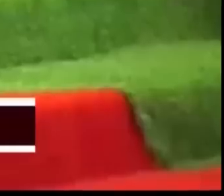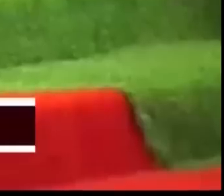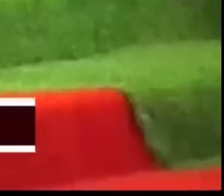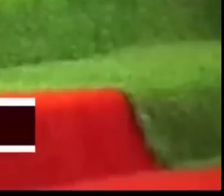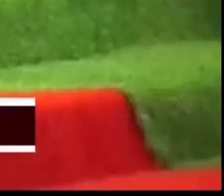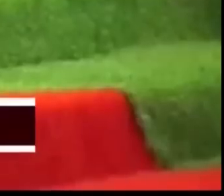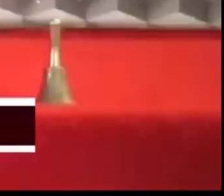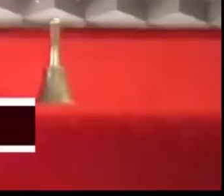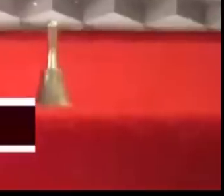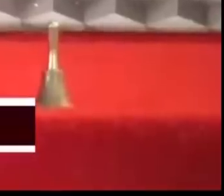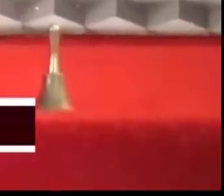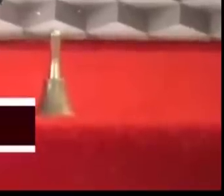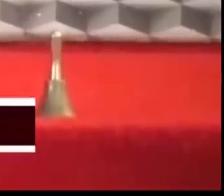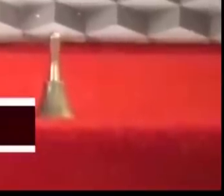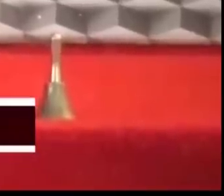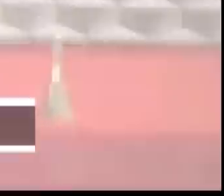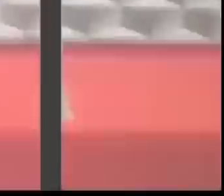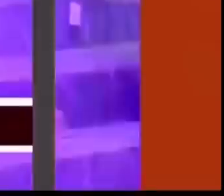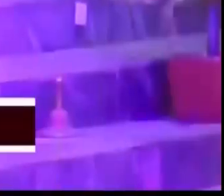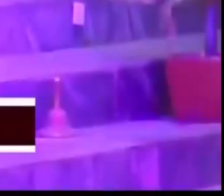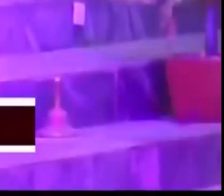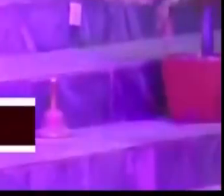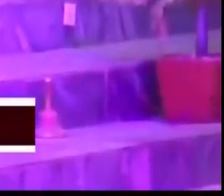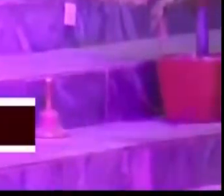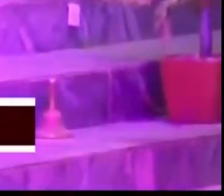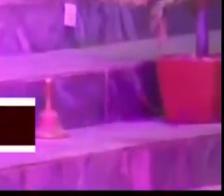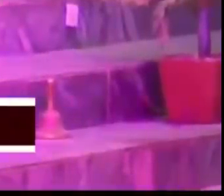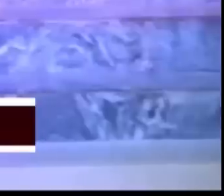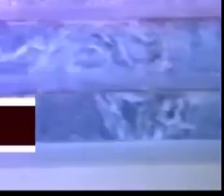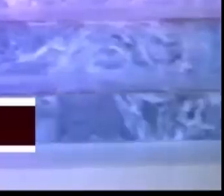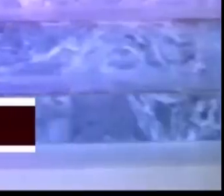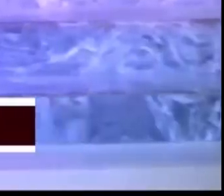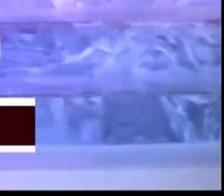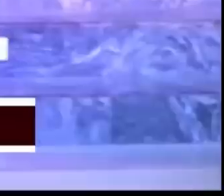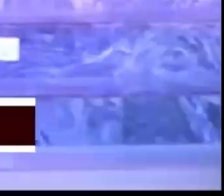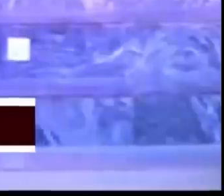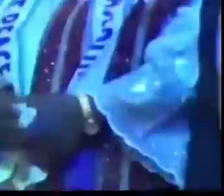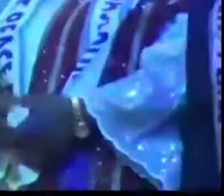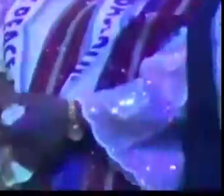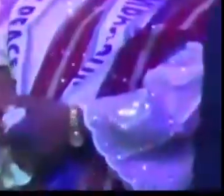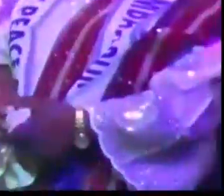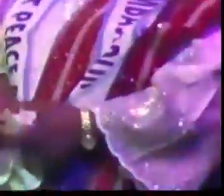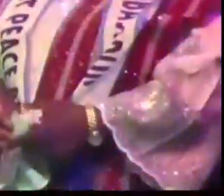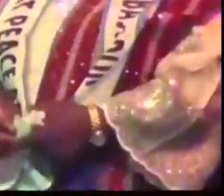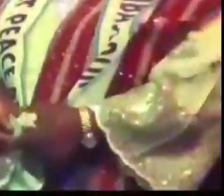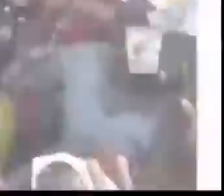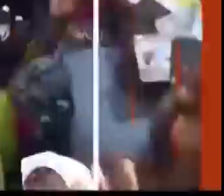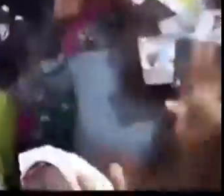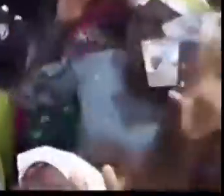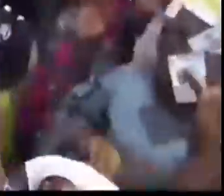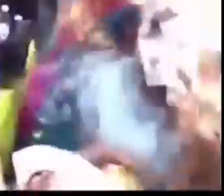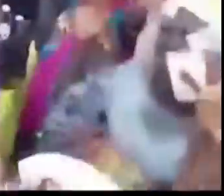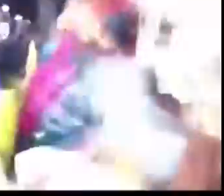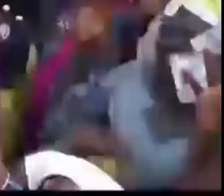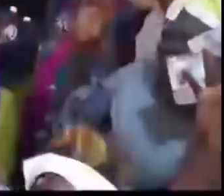ashi olo yusi matenu. Prophetess Yunis Mustafa JP. Walu is Eminence Apostle Dr. SMO Mustafa JP. Baba ati mama Sebioba jade